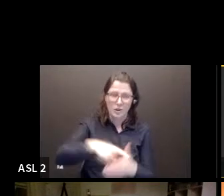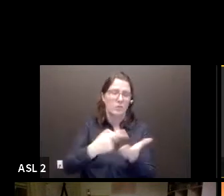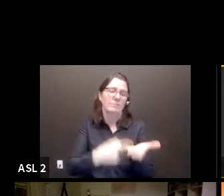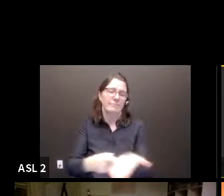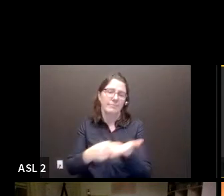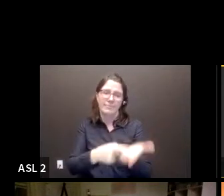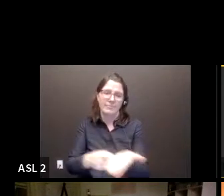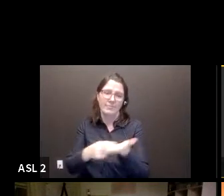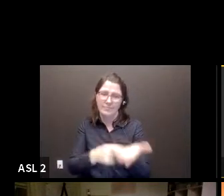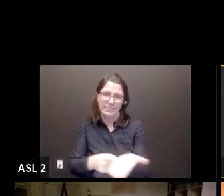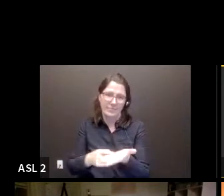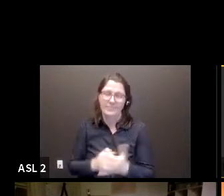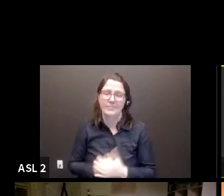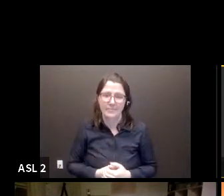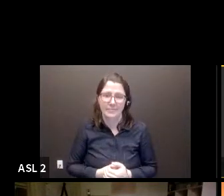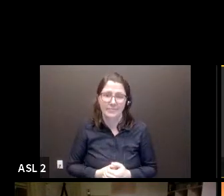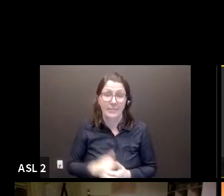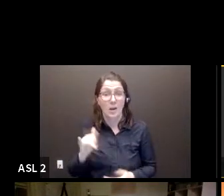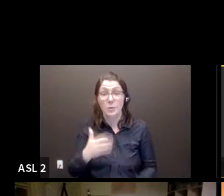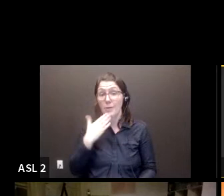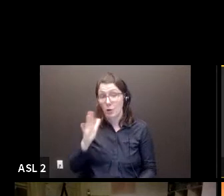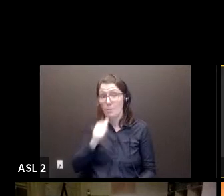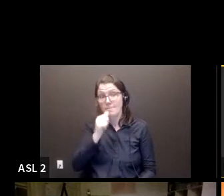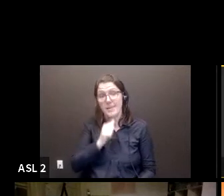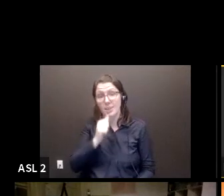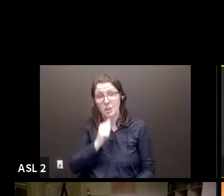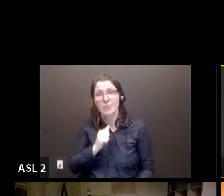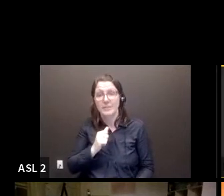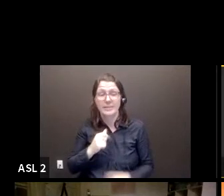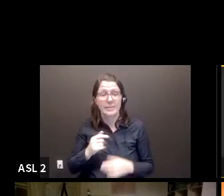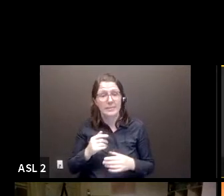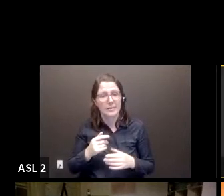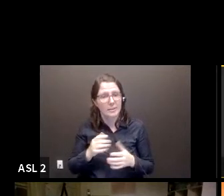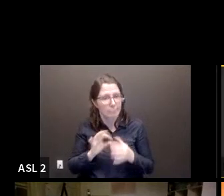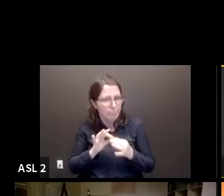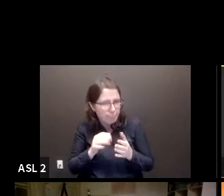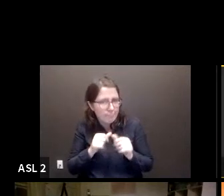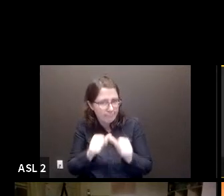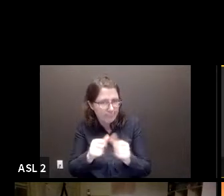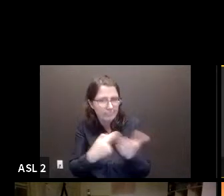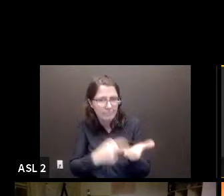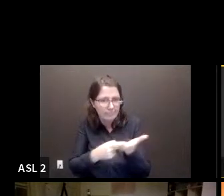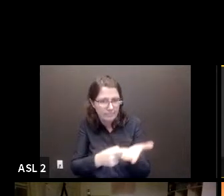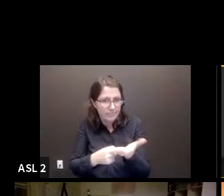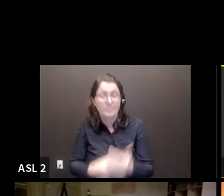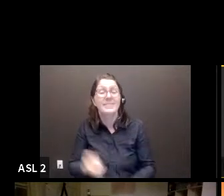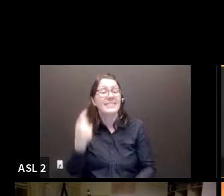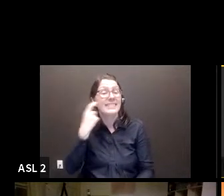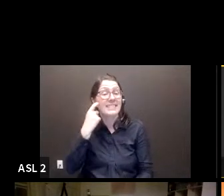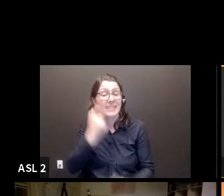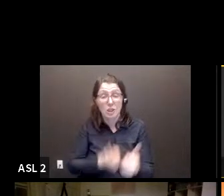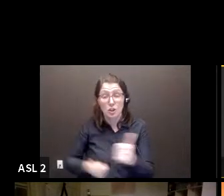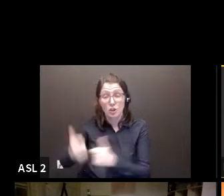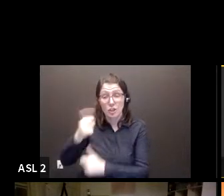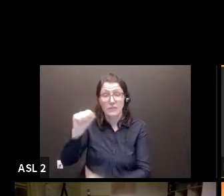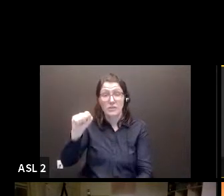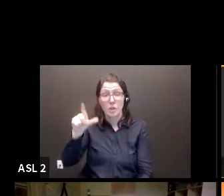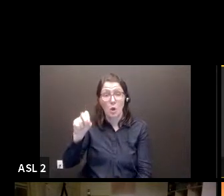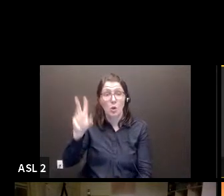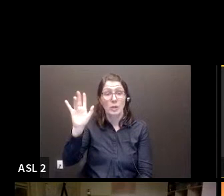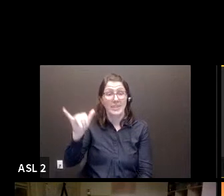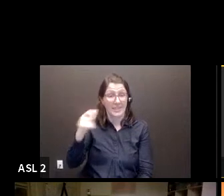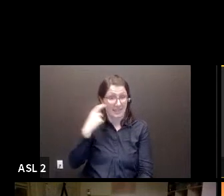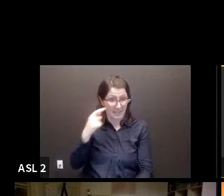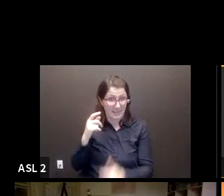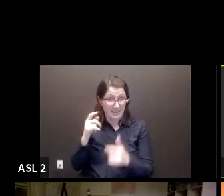continue it here something that chief just said about this program does it start